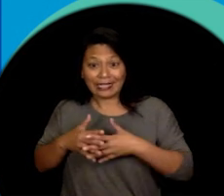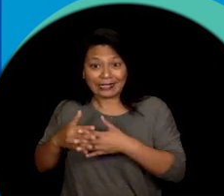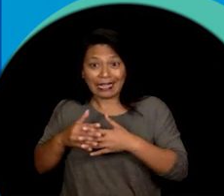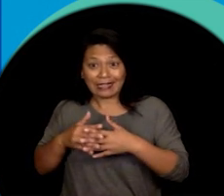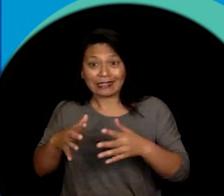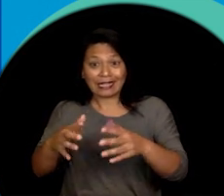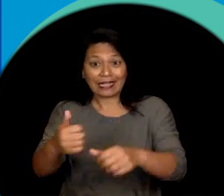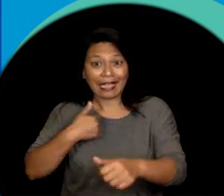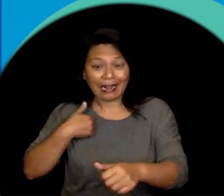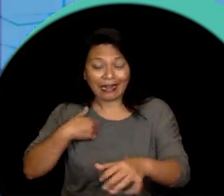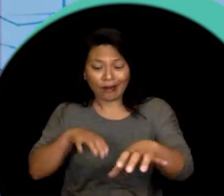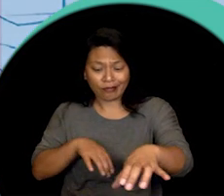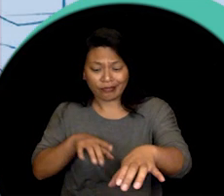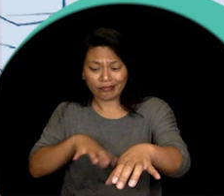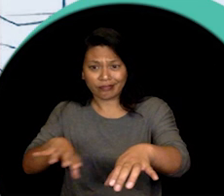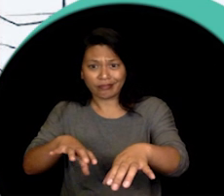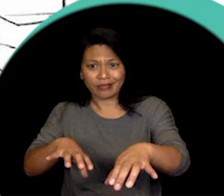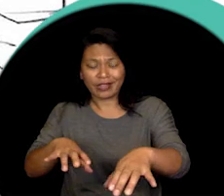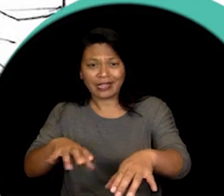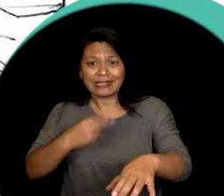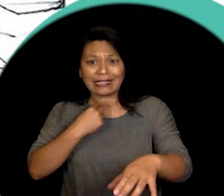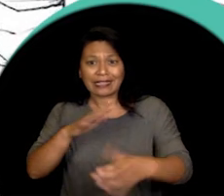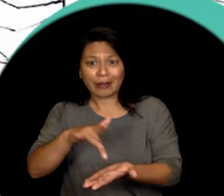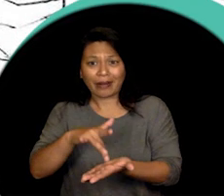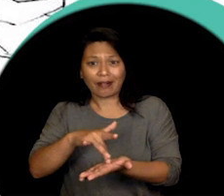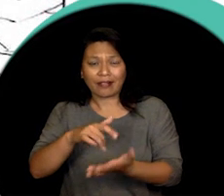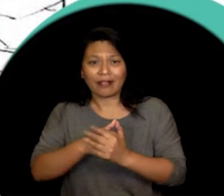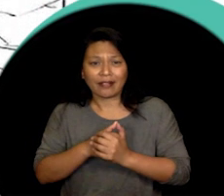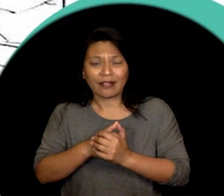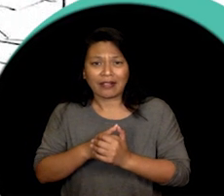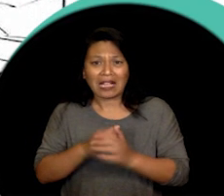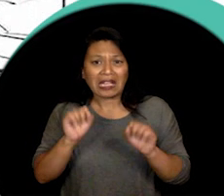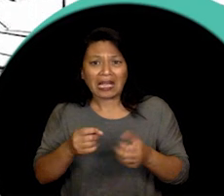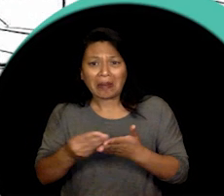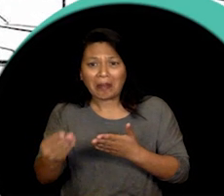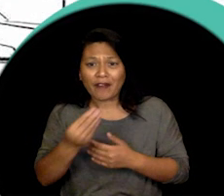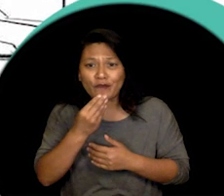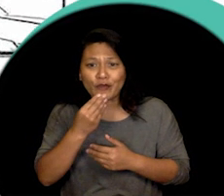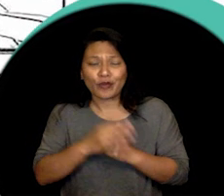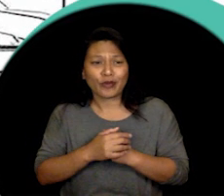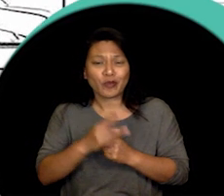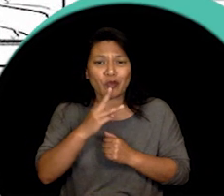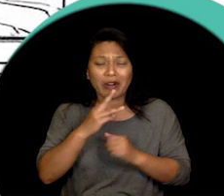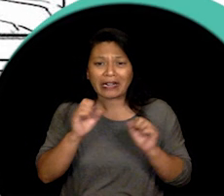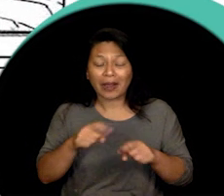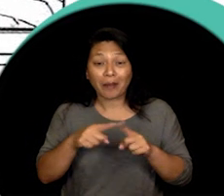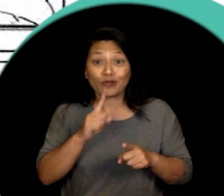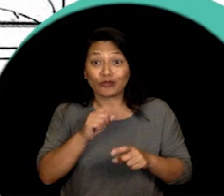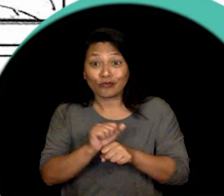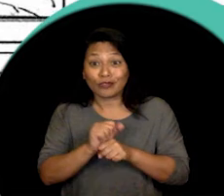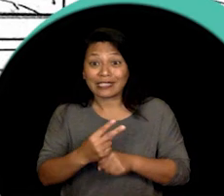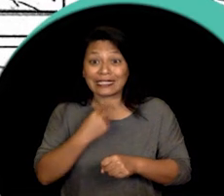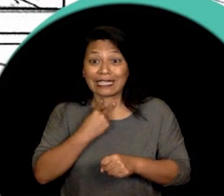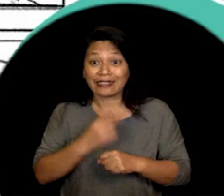sort of no man's land, no person's land in this parking lot with the duty-free shops. They can get some food and they get, water and whatnot.